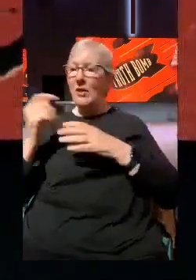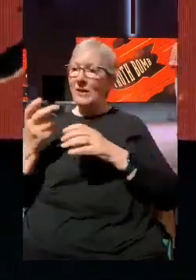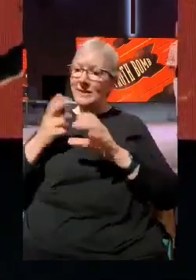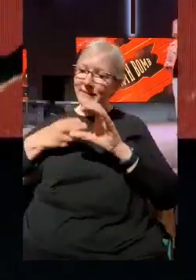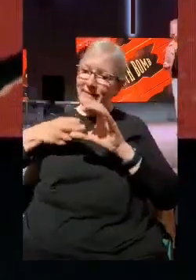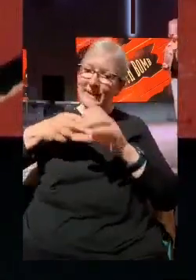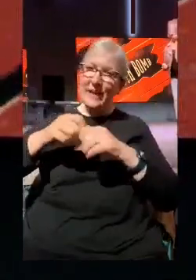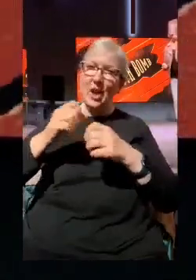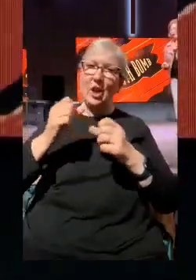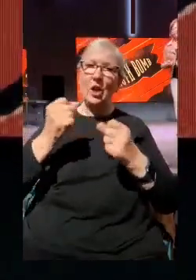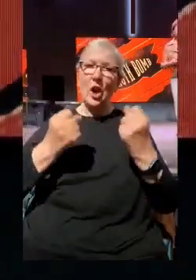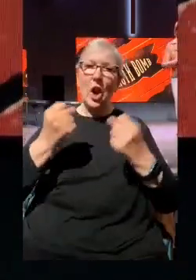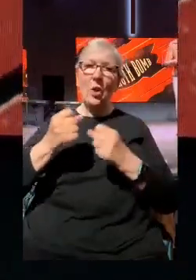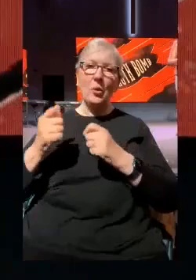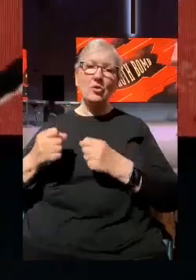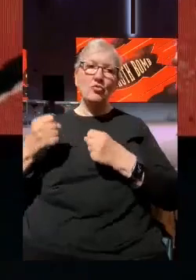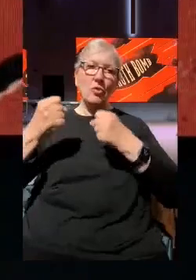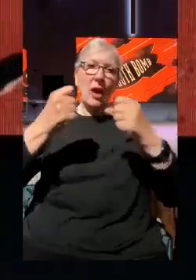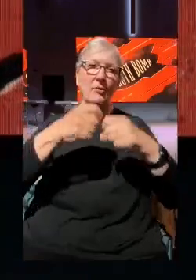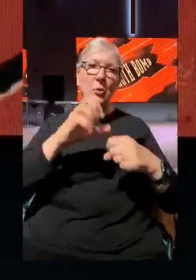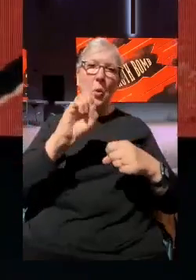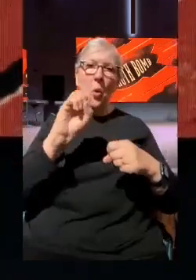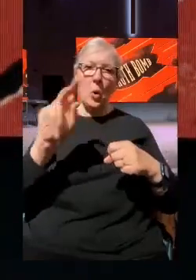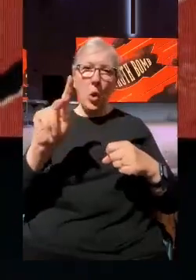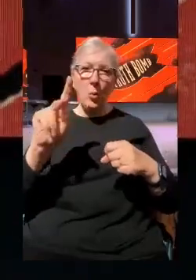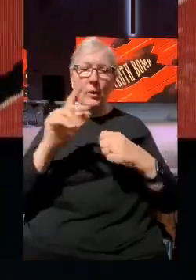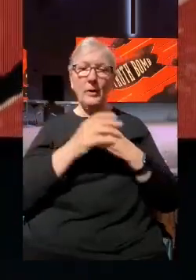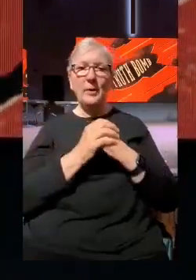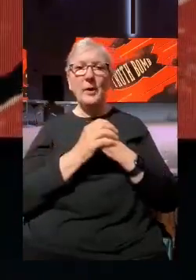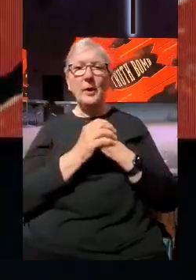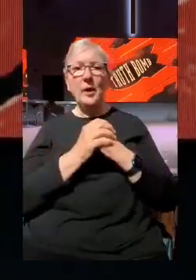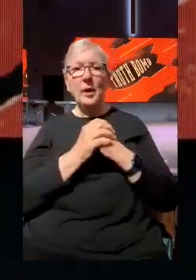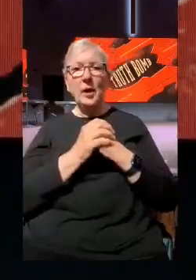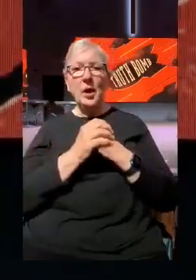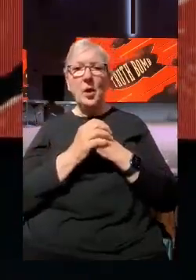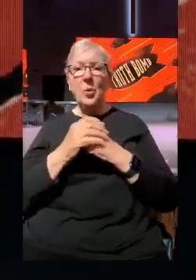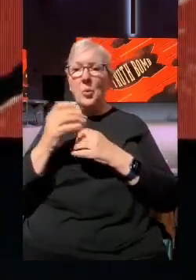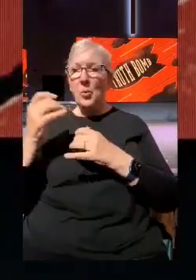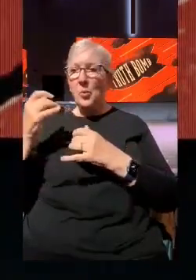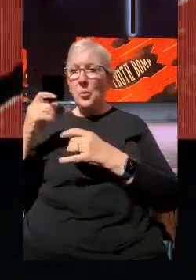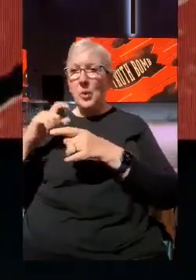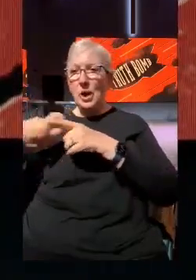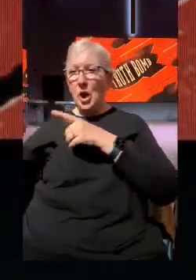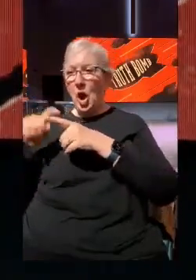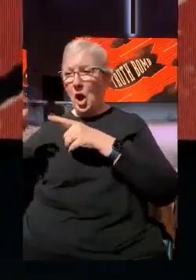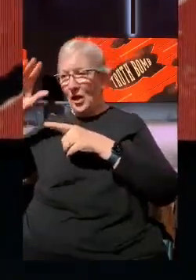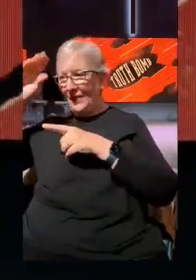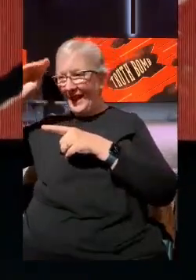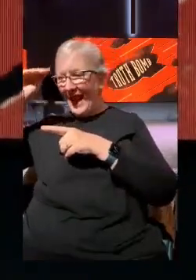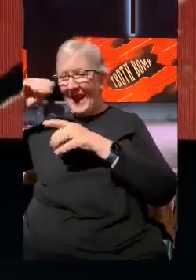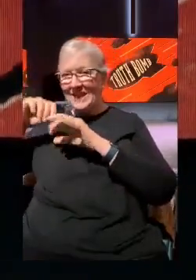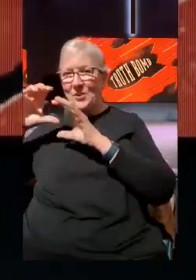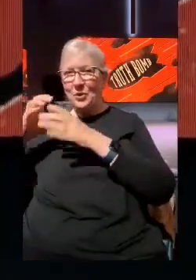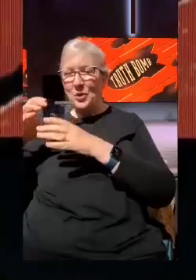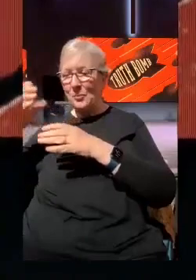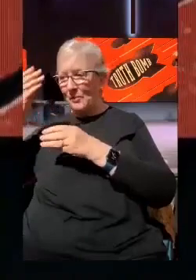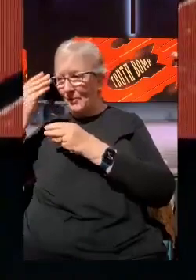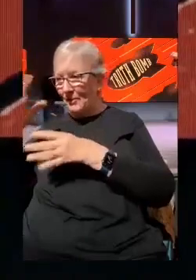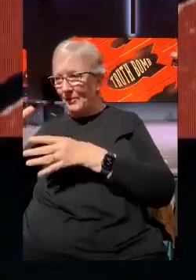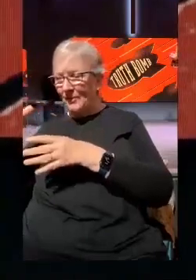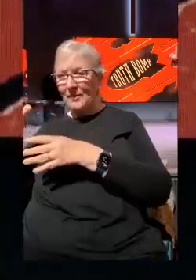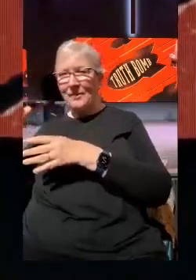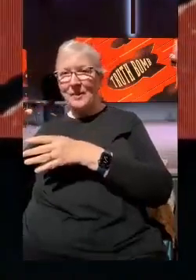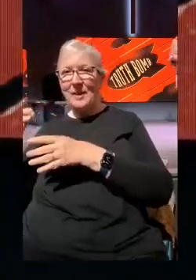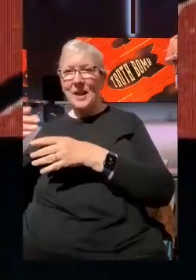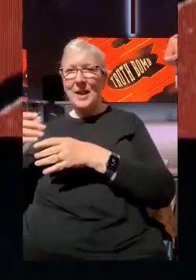north to Oklahoma. We called all the guys in our group and left voicemails singing at the top of our lungs, I Will